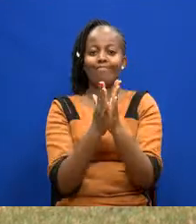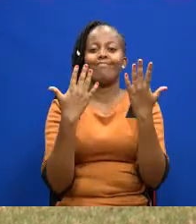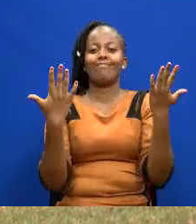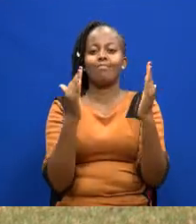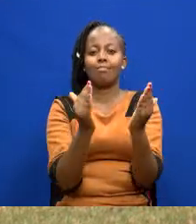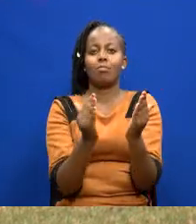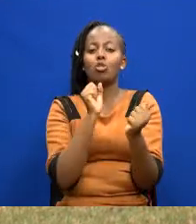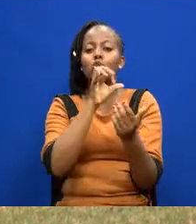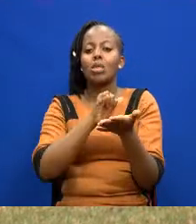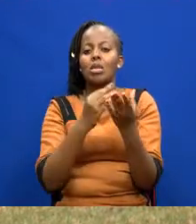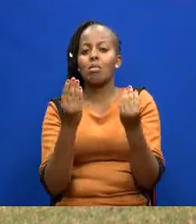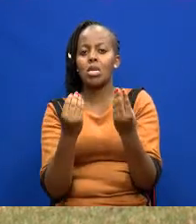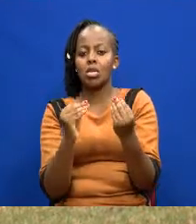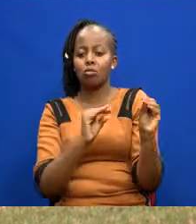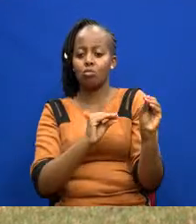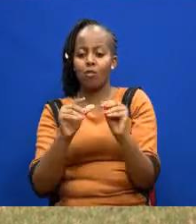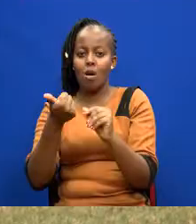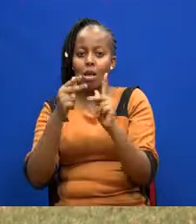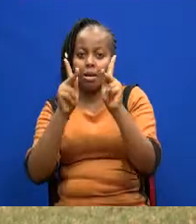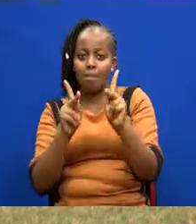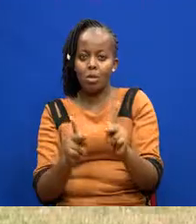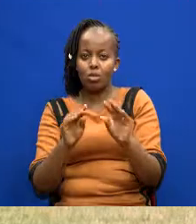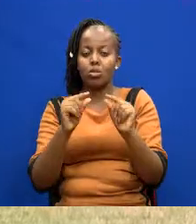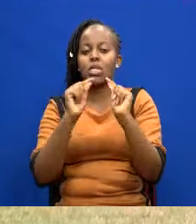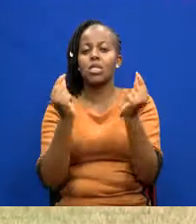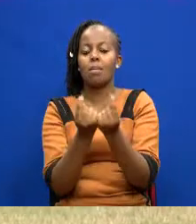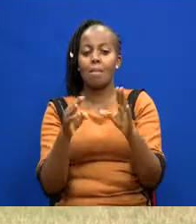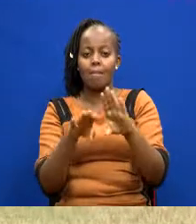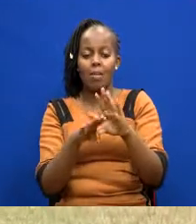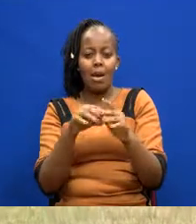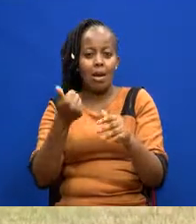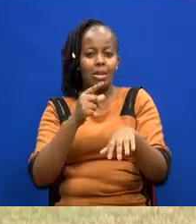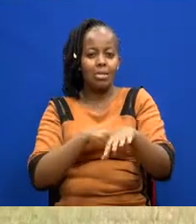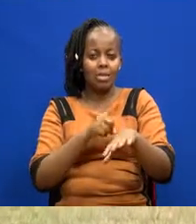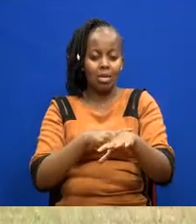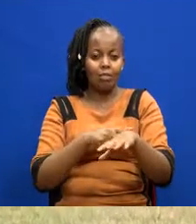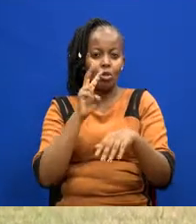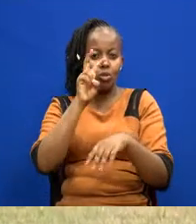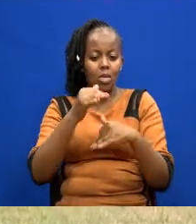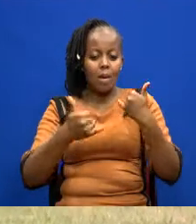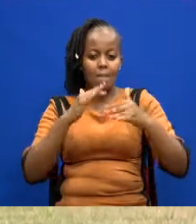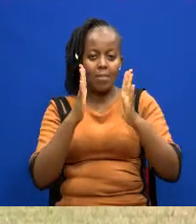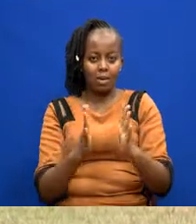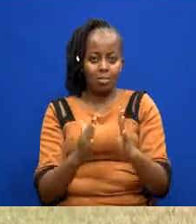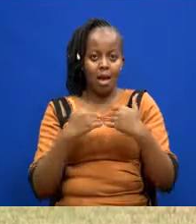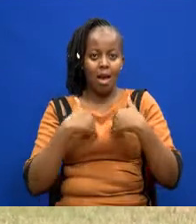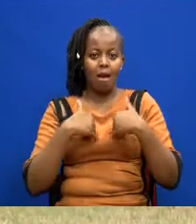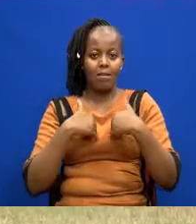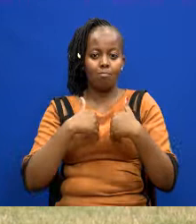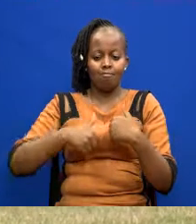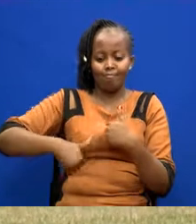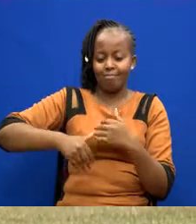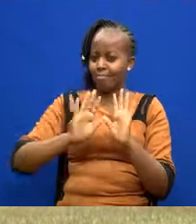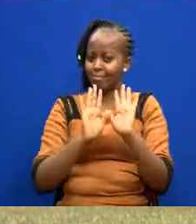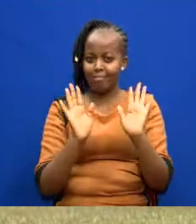hands for easy passing onto the team member. So anytime you see players having the ball in